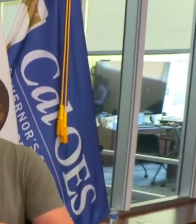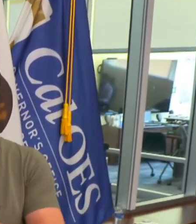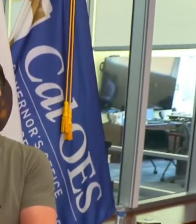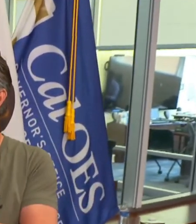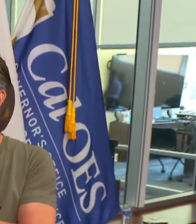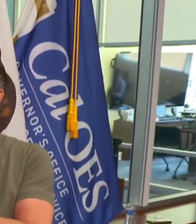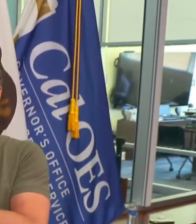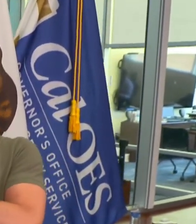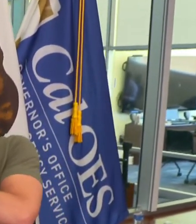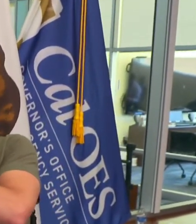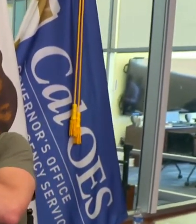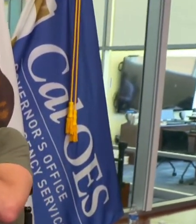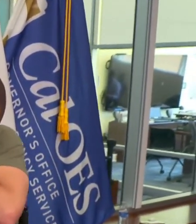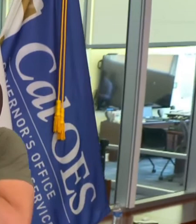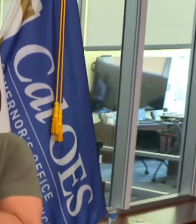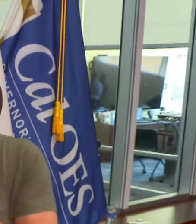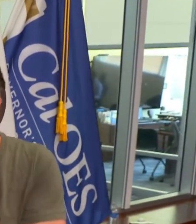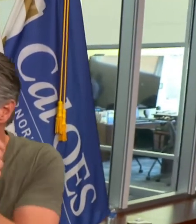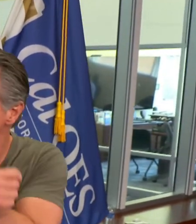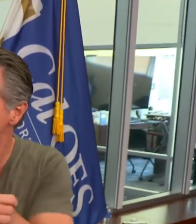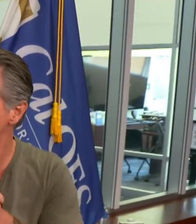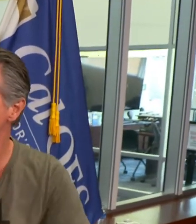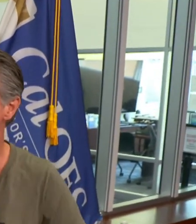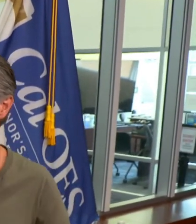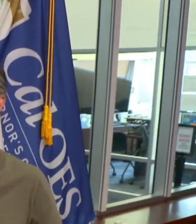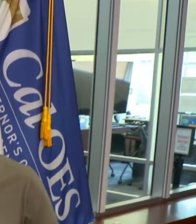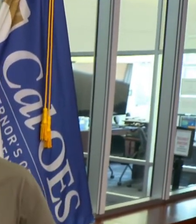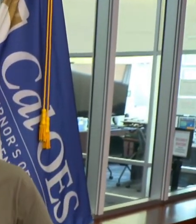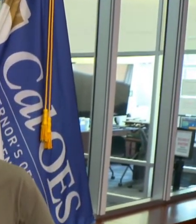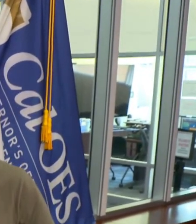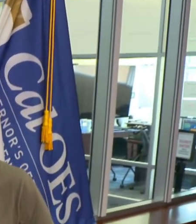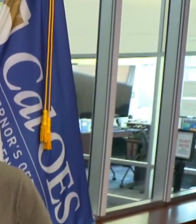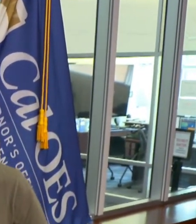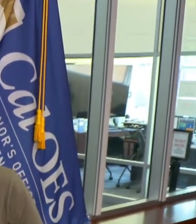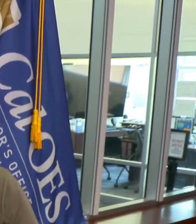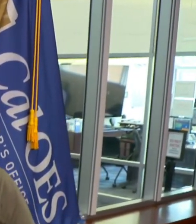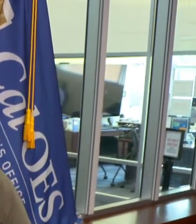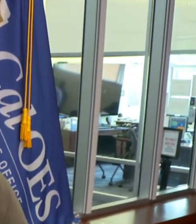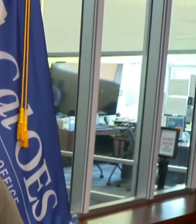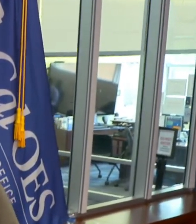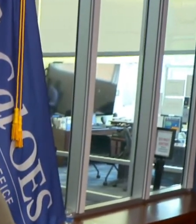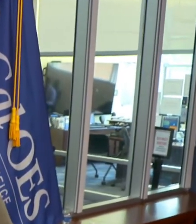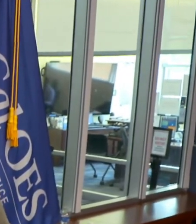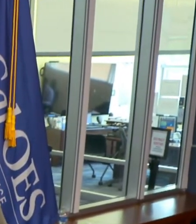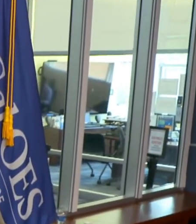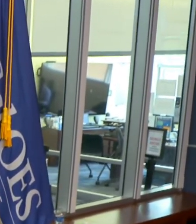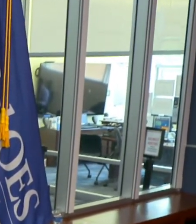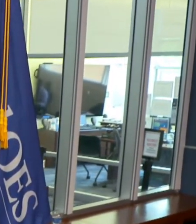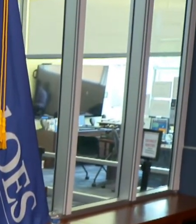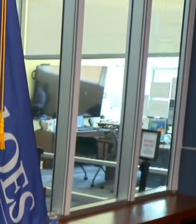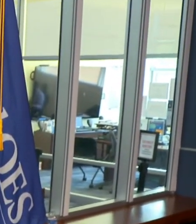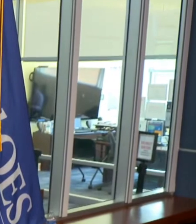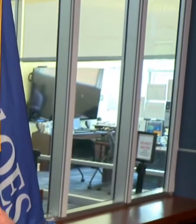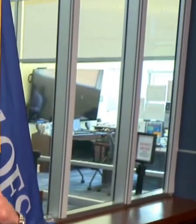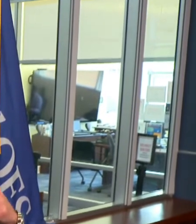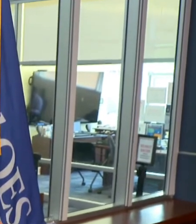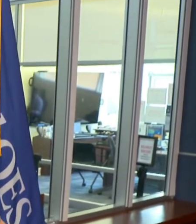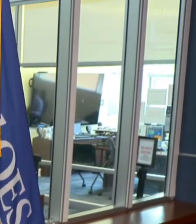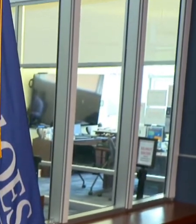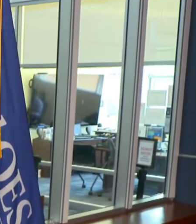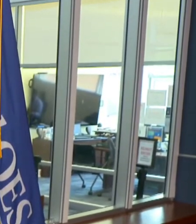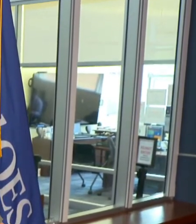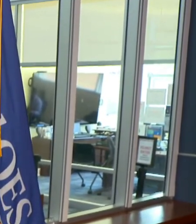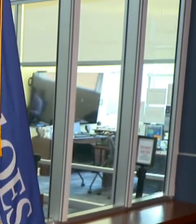right shirt, which apparently is an issue. So let's roll up the sleeve. Relax that arm. All right. I wanted to show